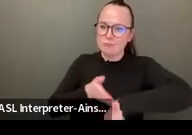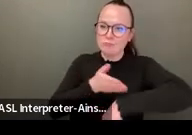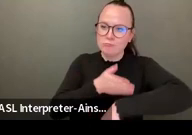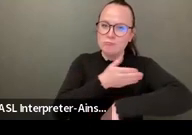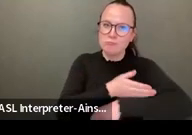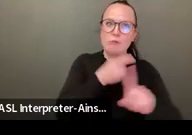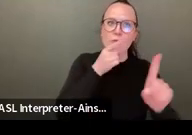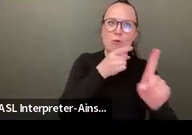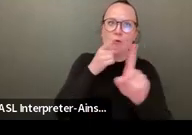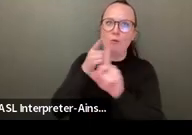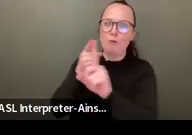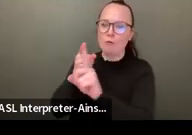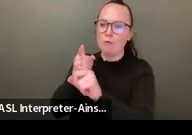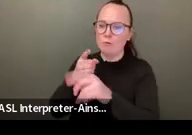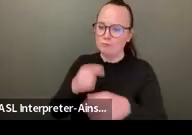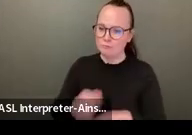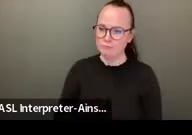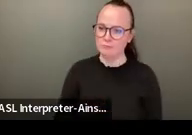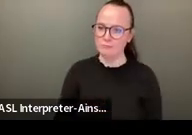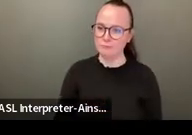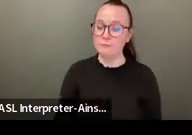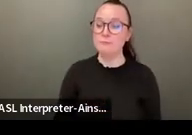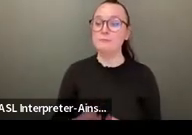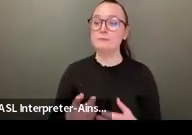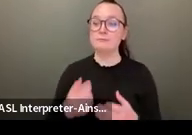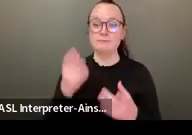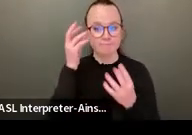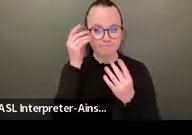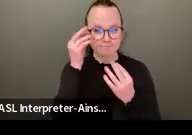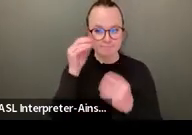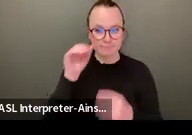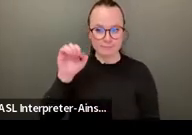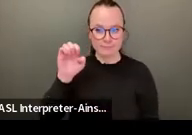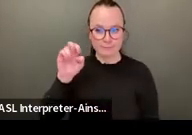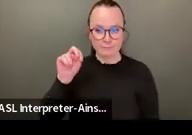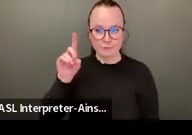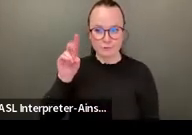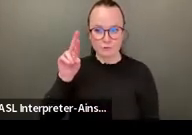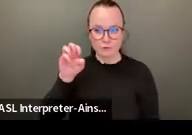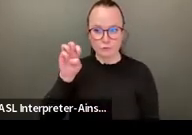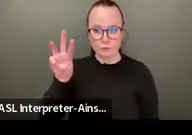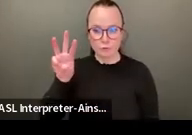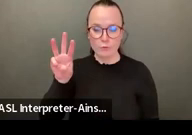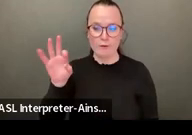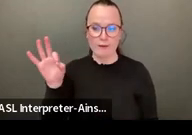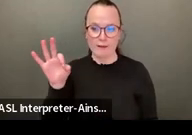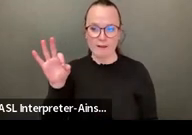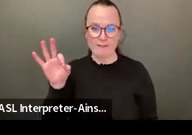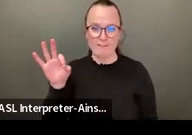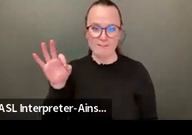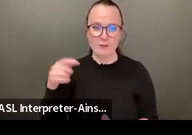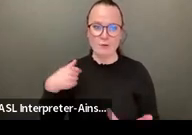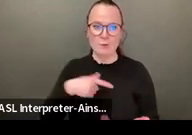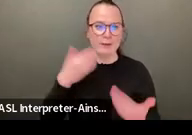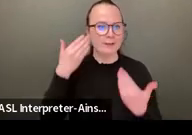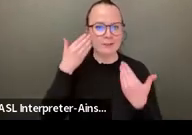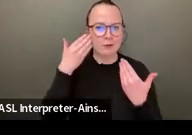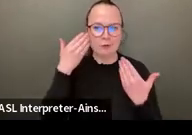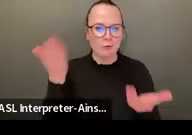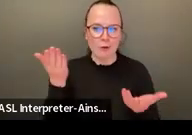So think about Andrew F. We don't know what happened in his public school classroom,